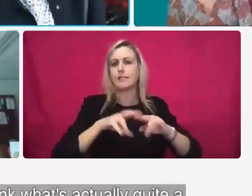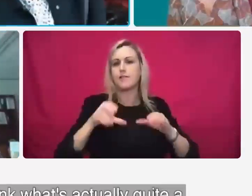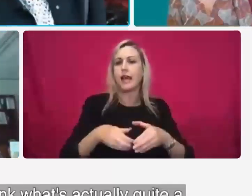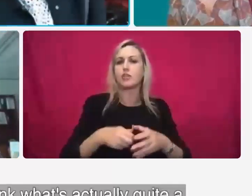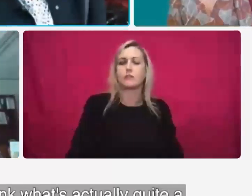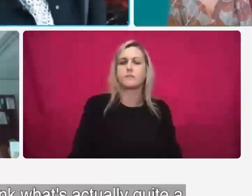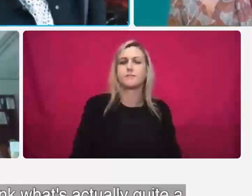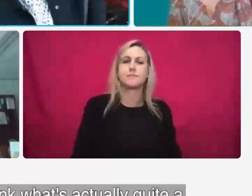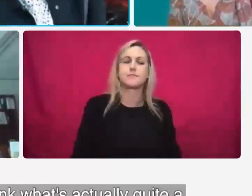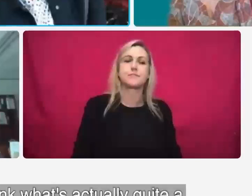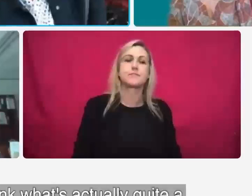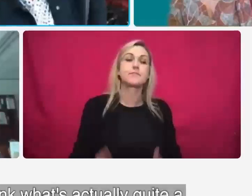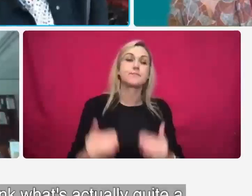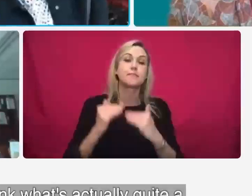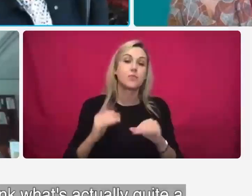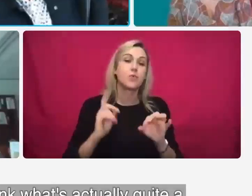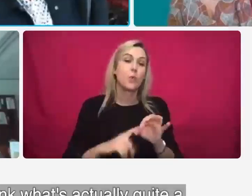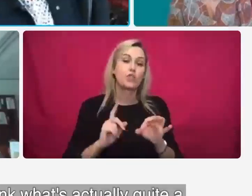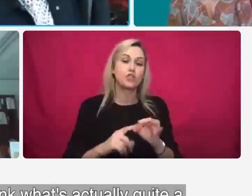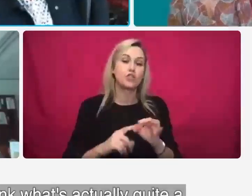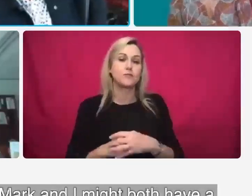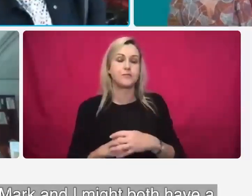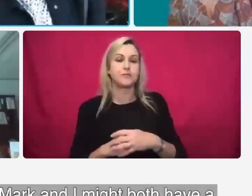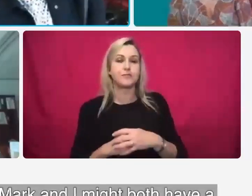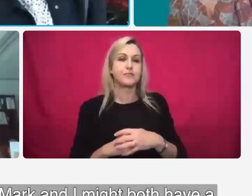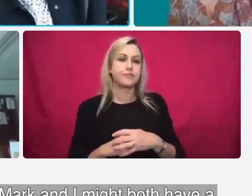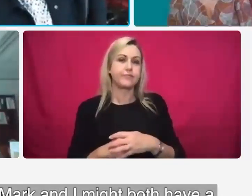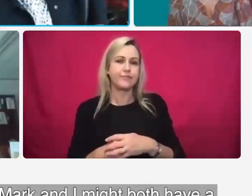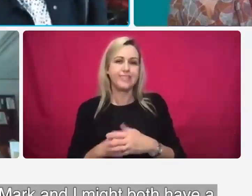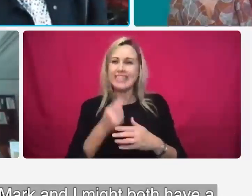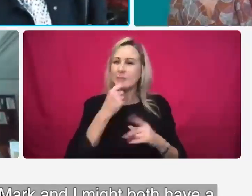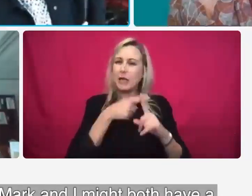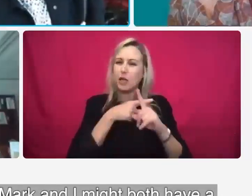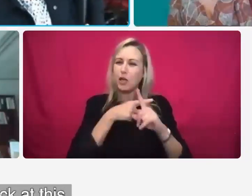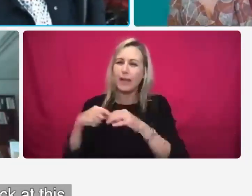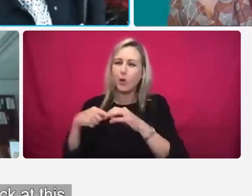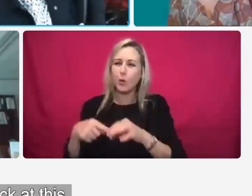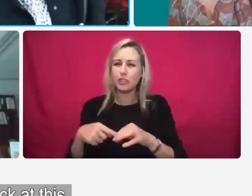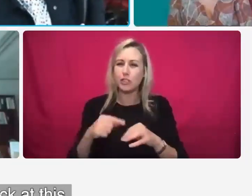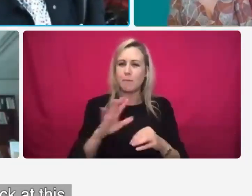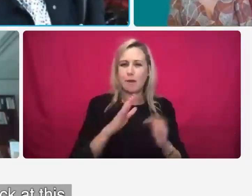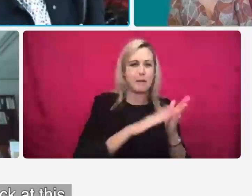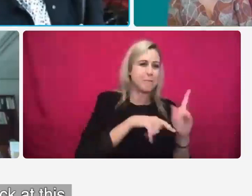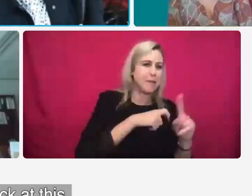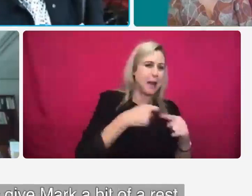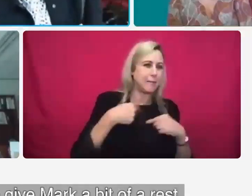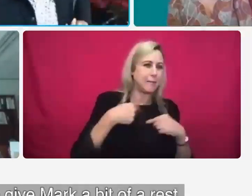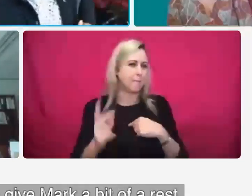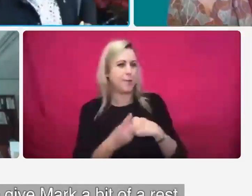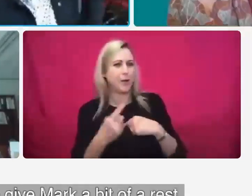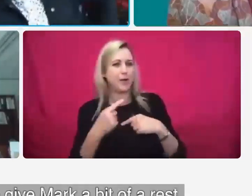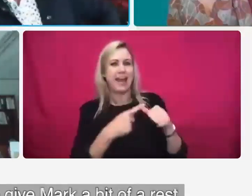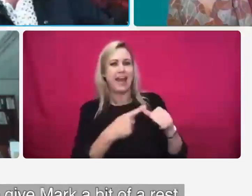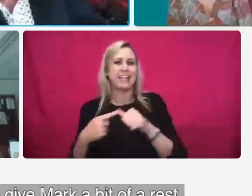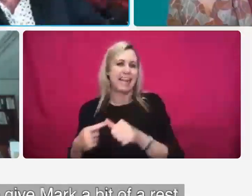Now, Joe asked I think what's actually quite a complex question. Mark and I might both have a crack at this. In part, I'll leave this